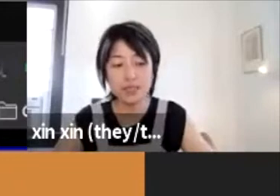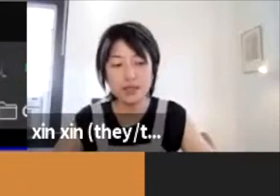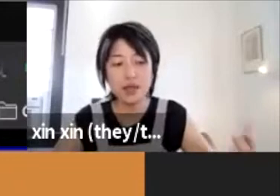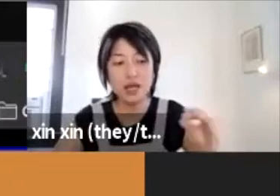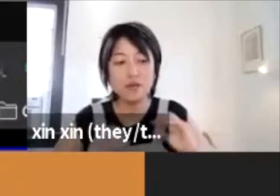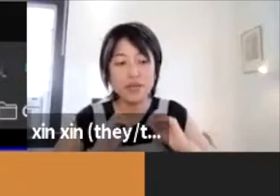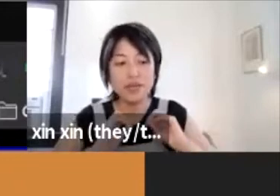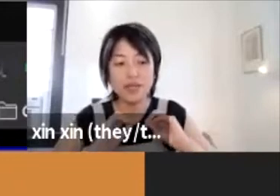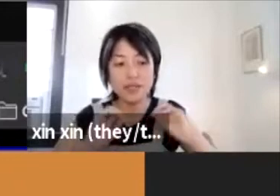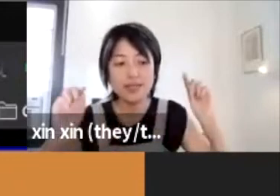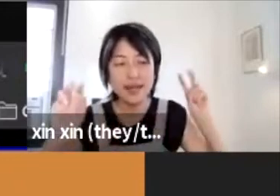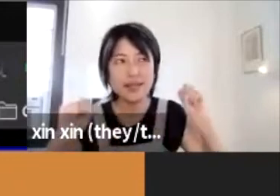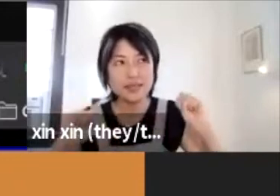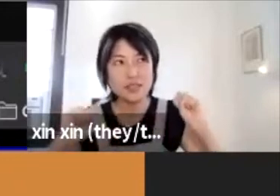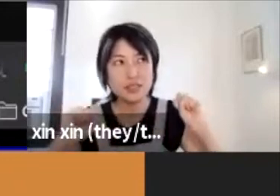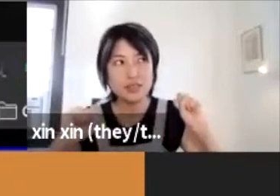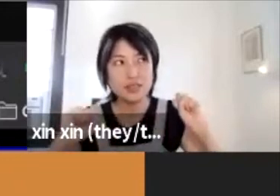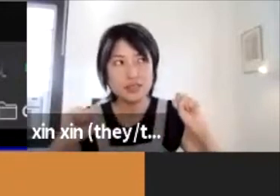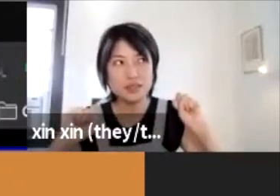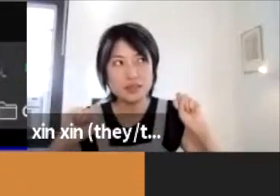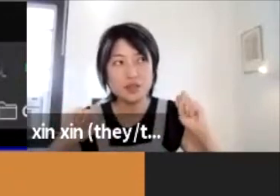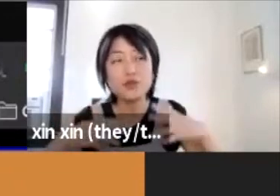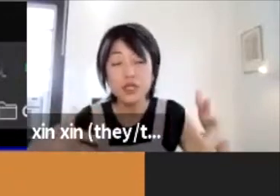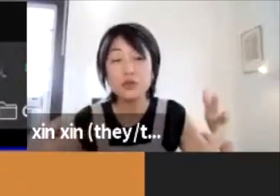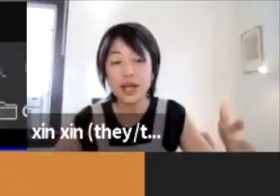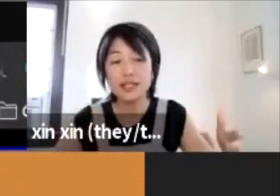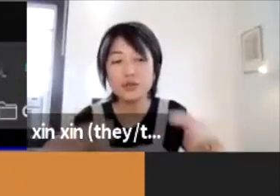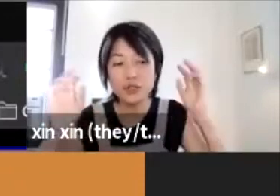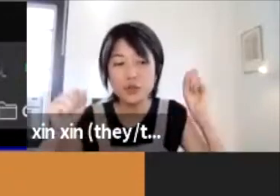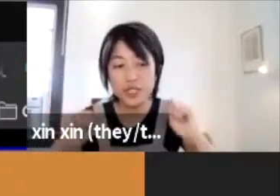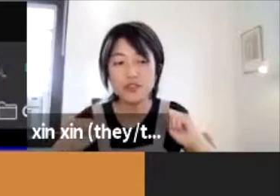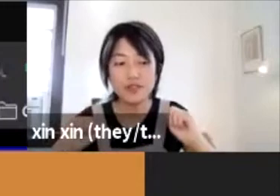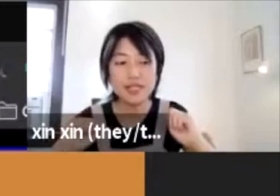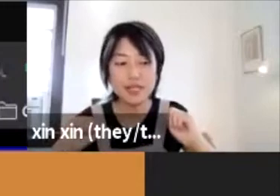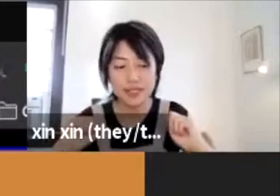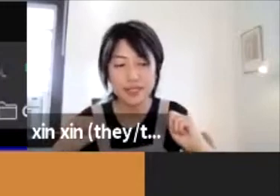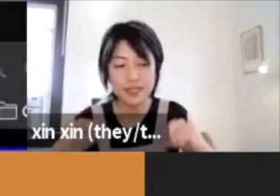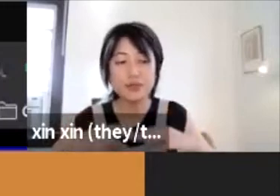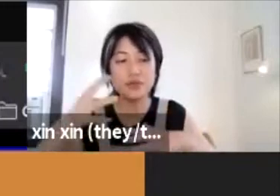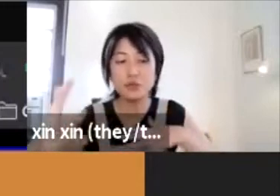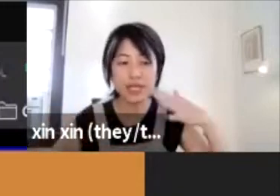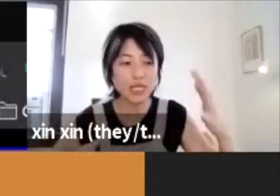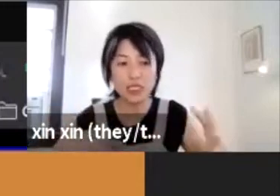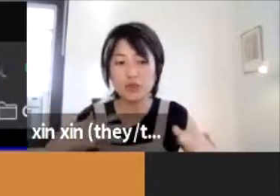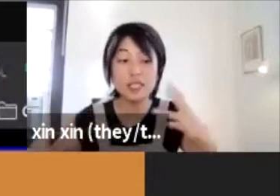distributed inside of through a UI, through a user interface context, and through like,